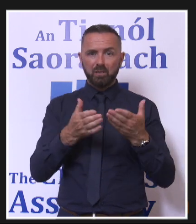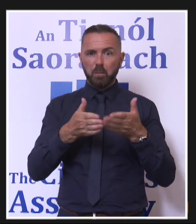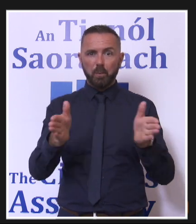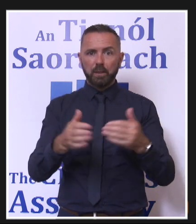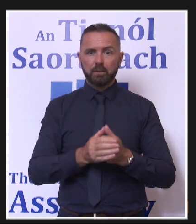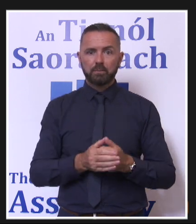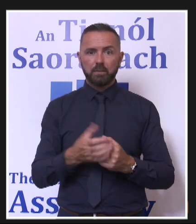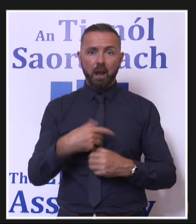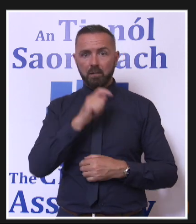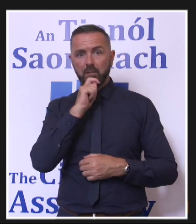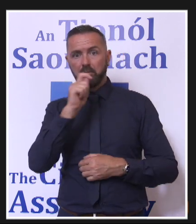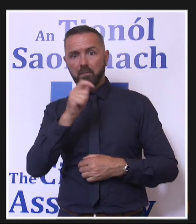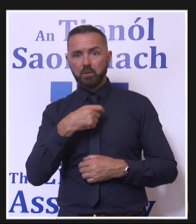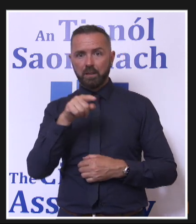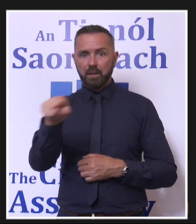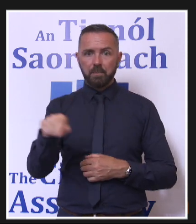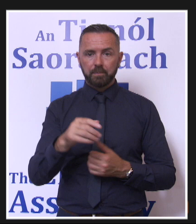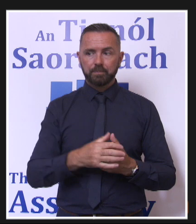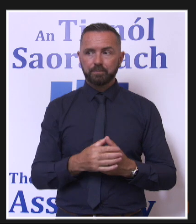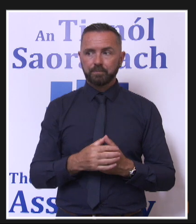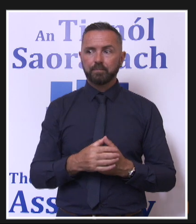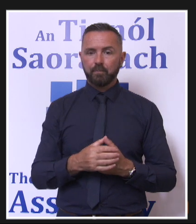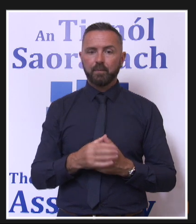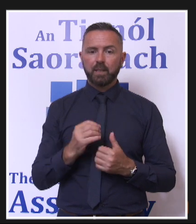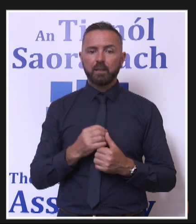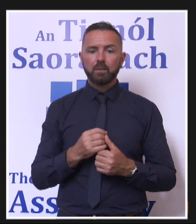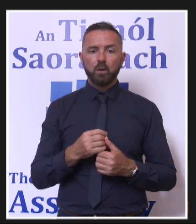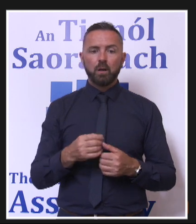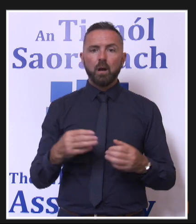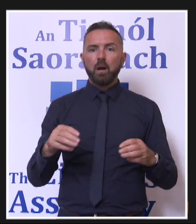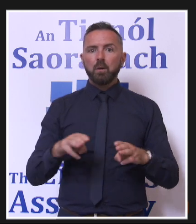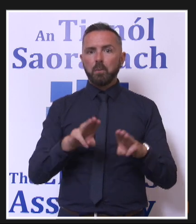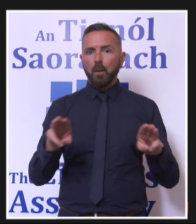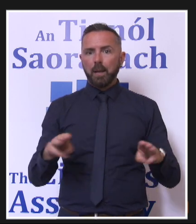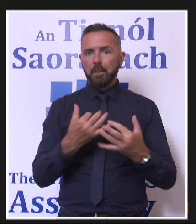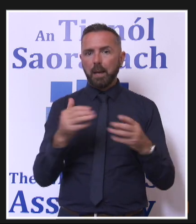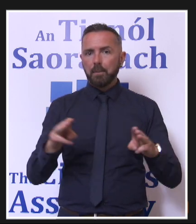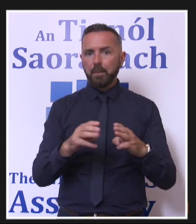I'm elected. The population of Greater Manchester is 2.8 million.